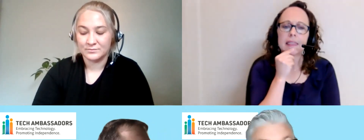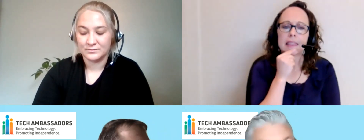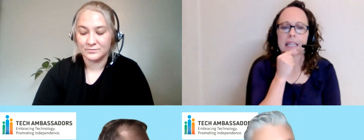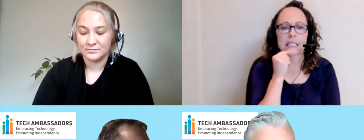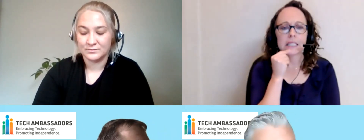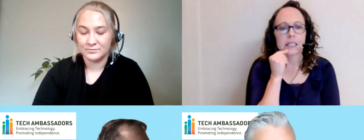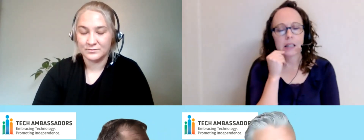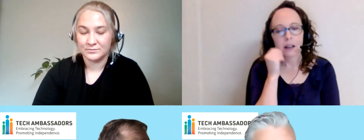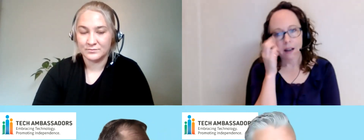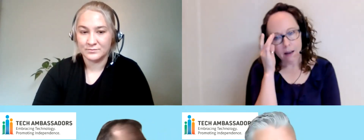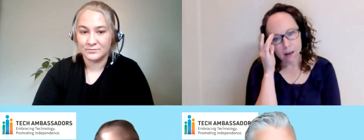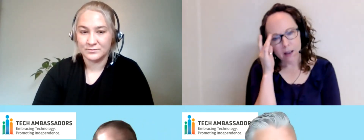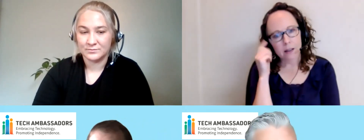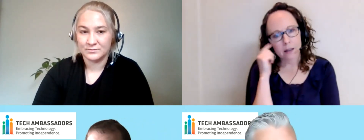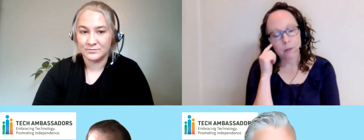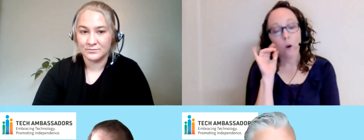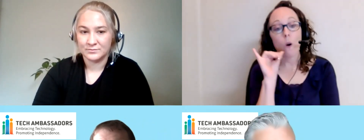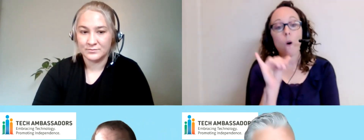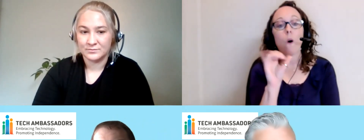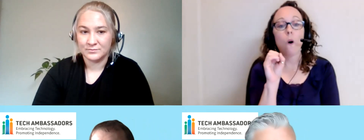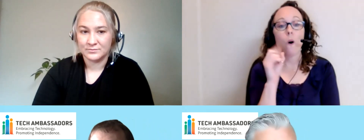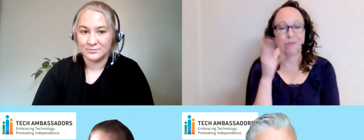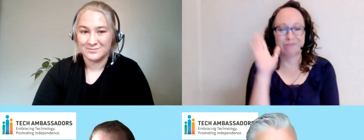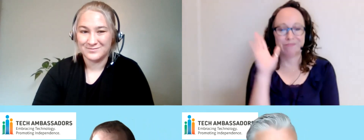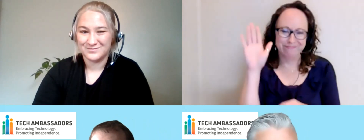trying to think. Oh, duh.